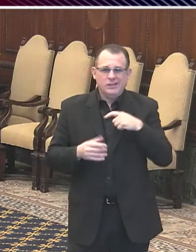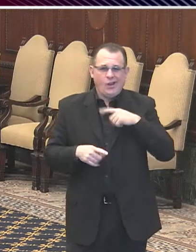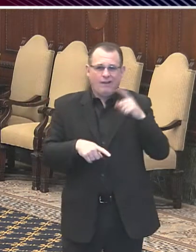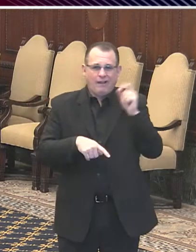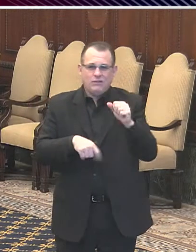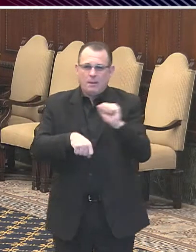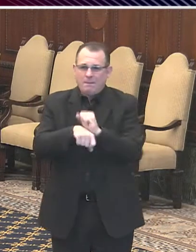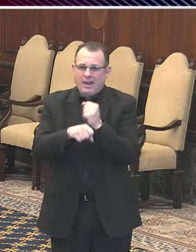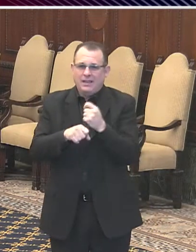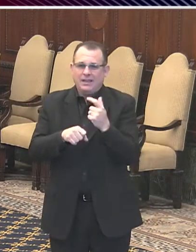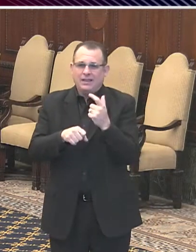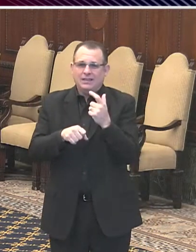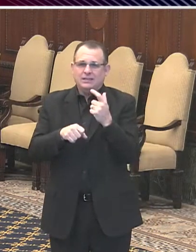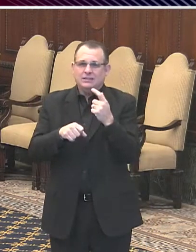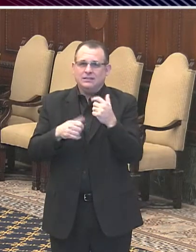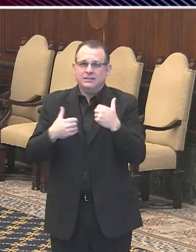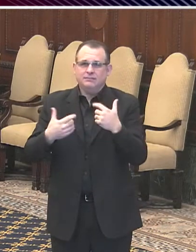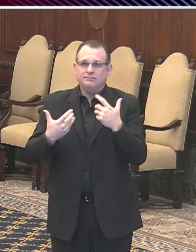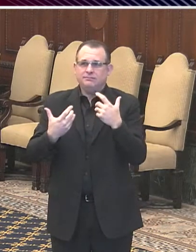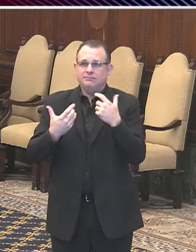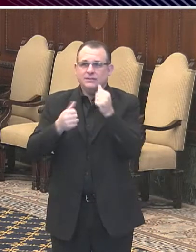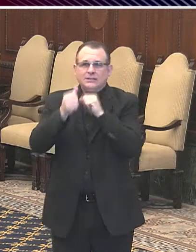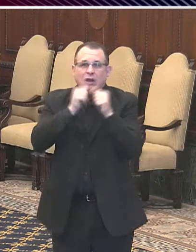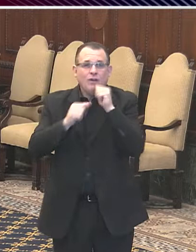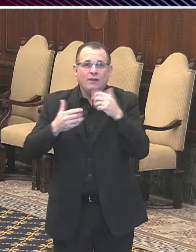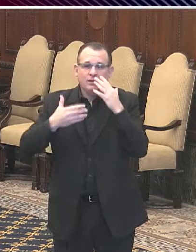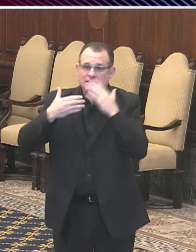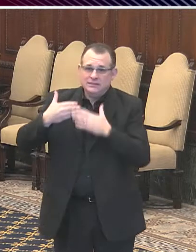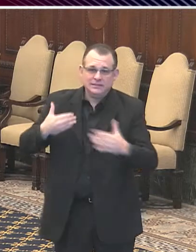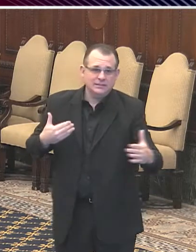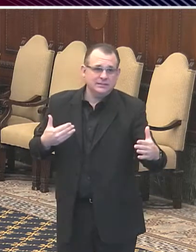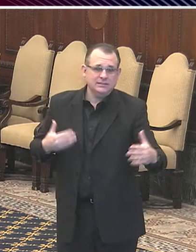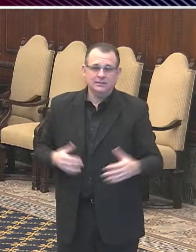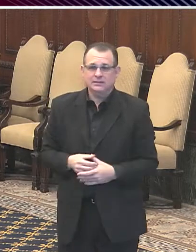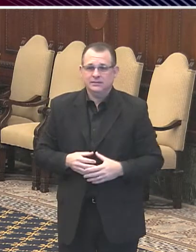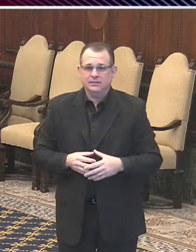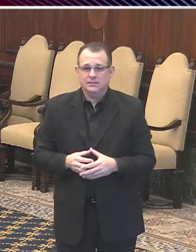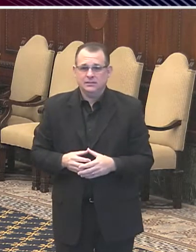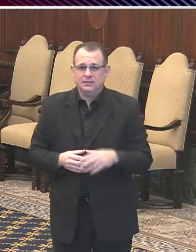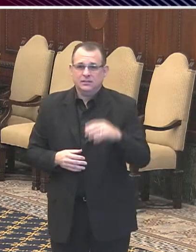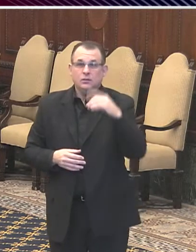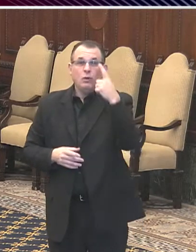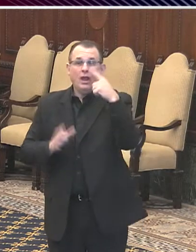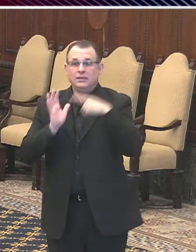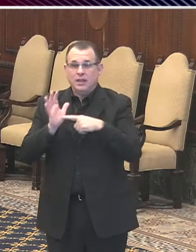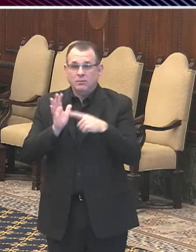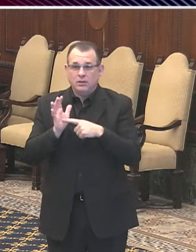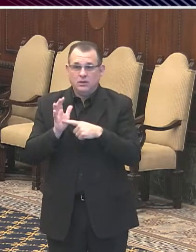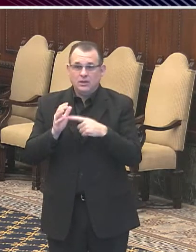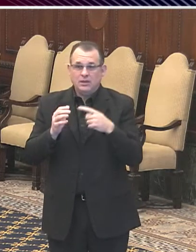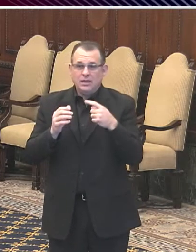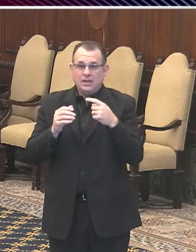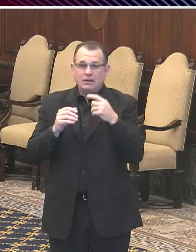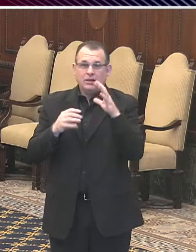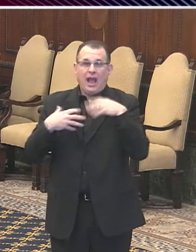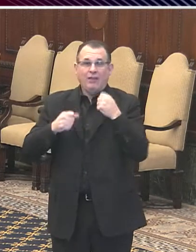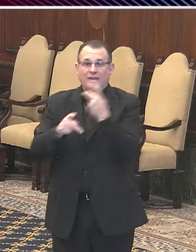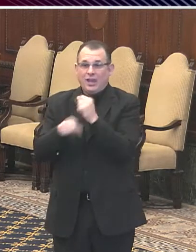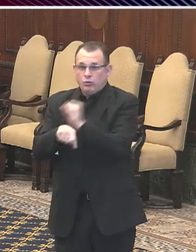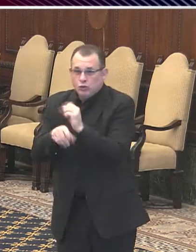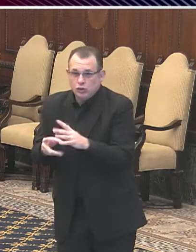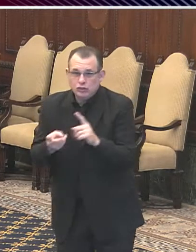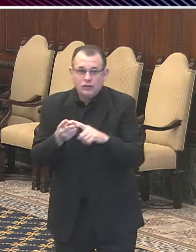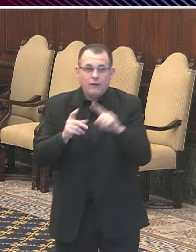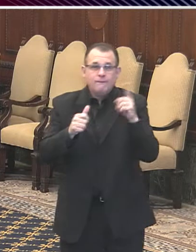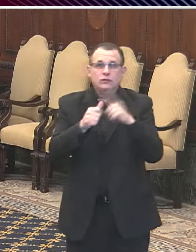ahead. One example of sacrifice already taking place are the efforts of healthcare workers and first responders. Today is World